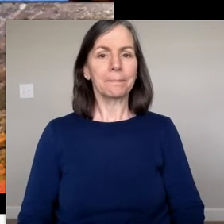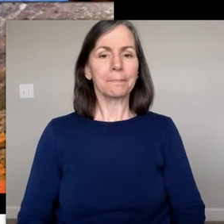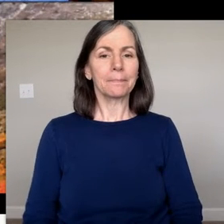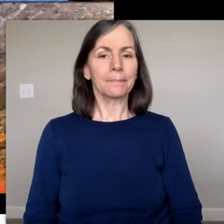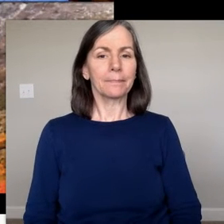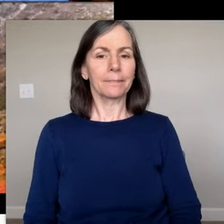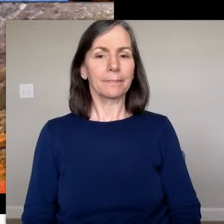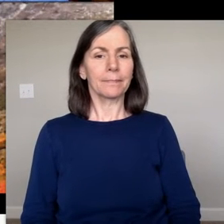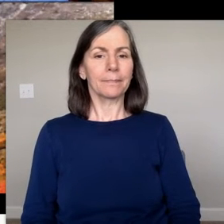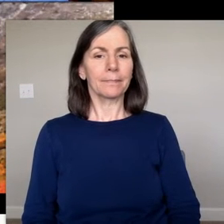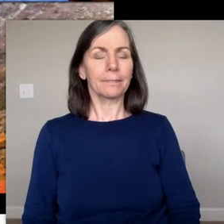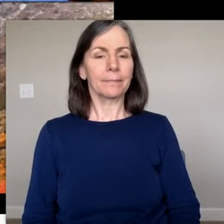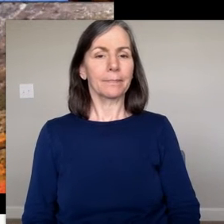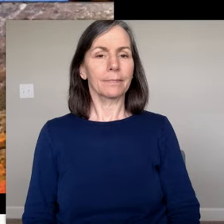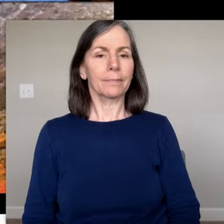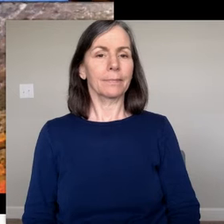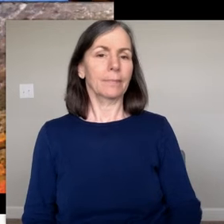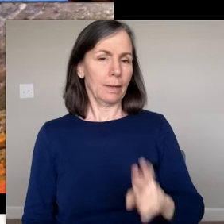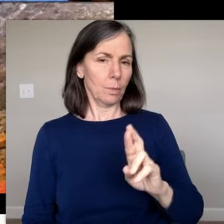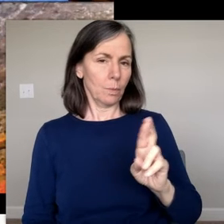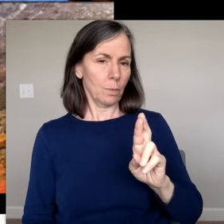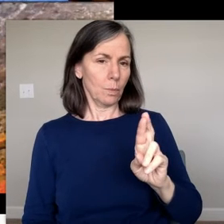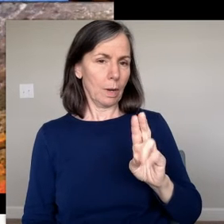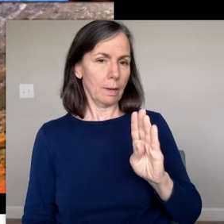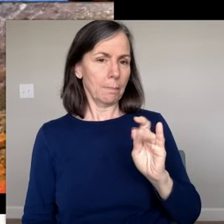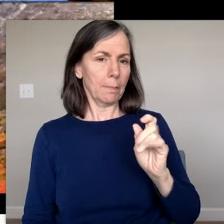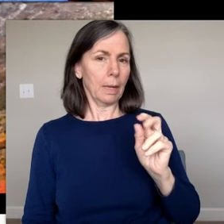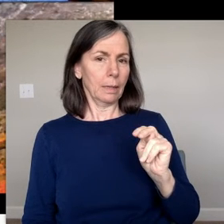and click this right button that says send.